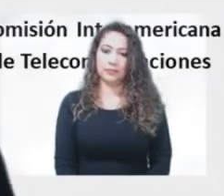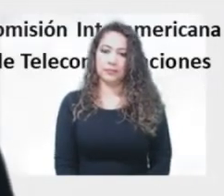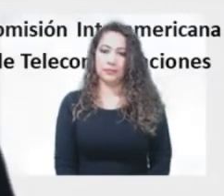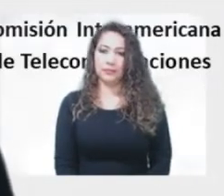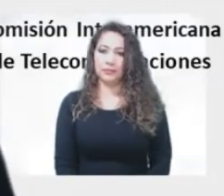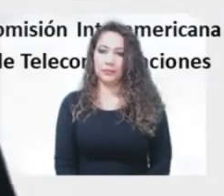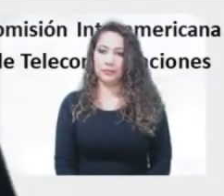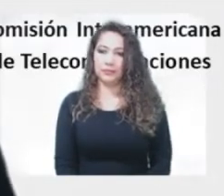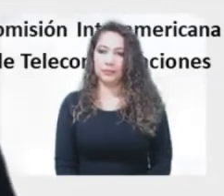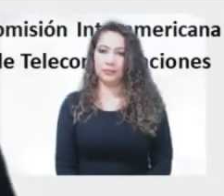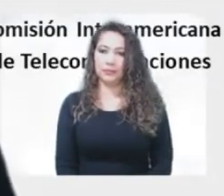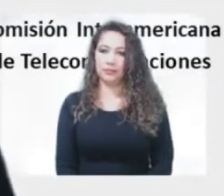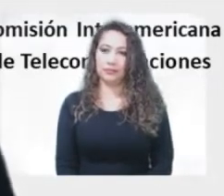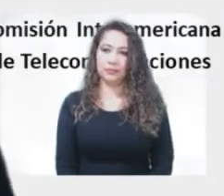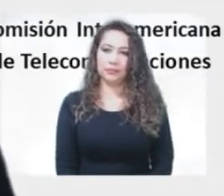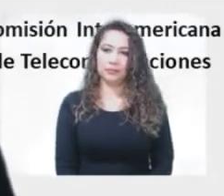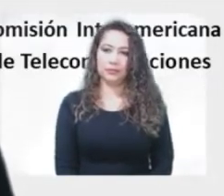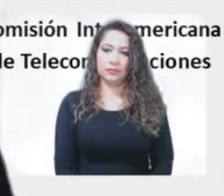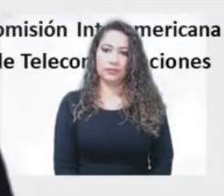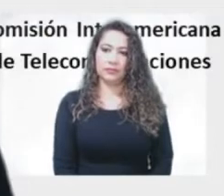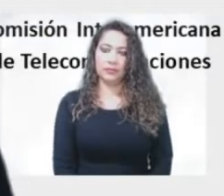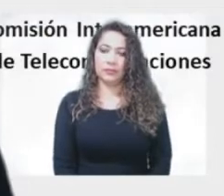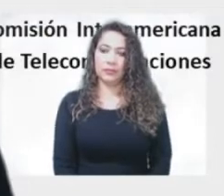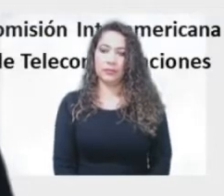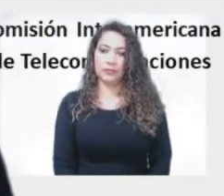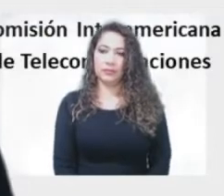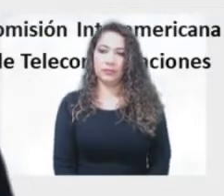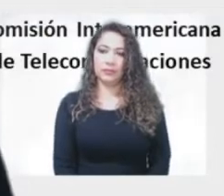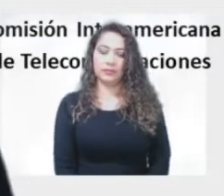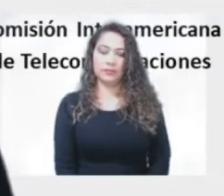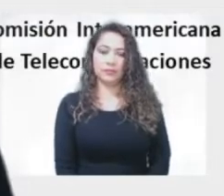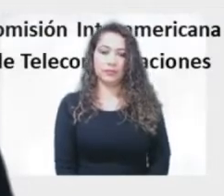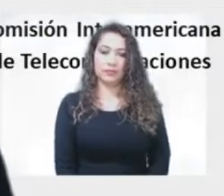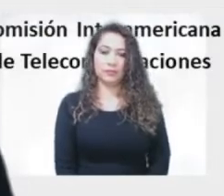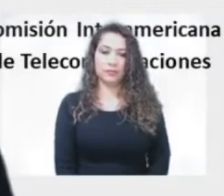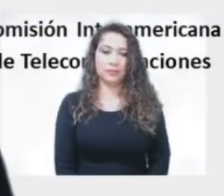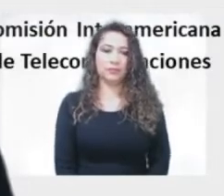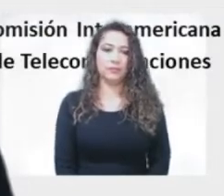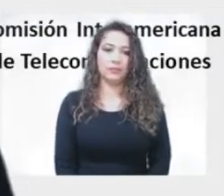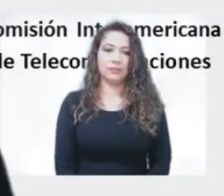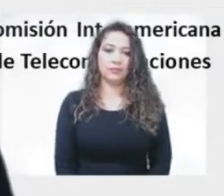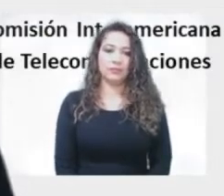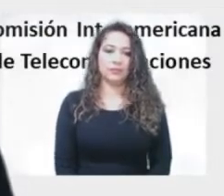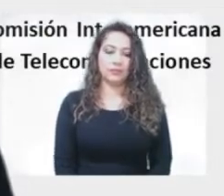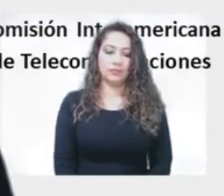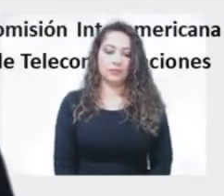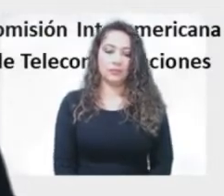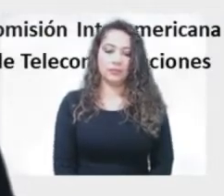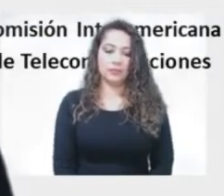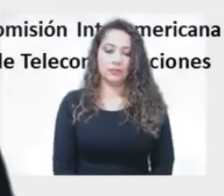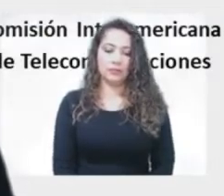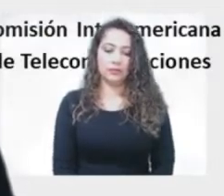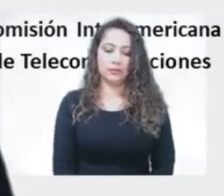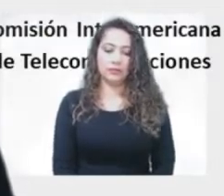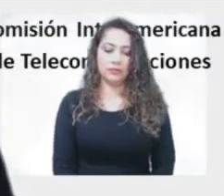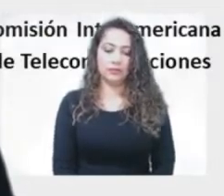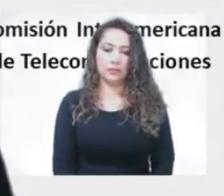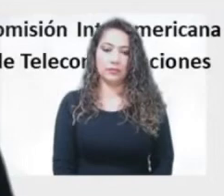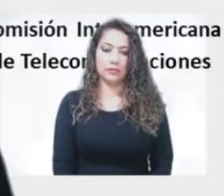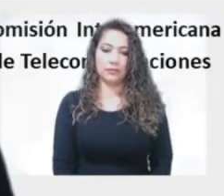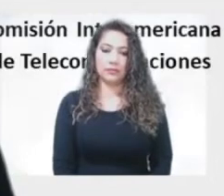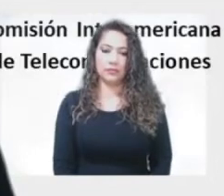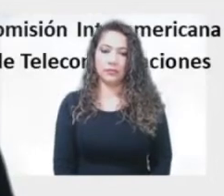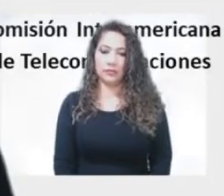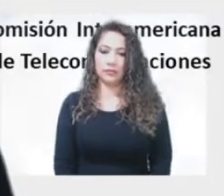expand ICT telecommunications in rural areas that currently do not have the service. So I invite you to consult